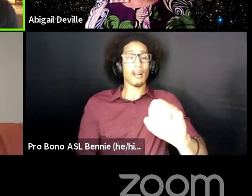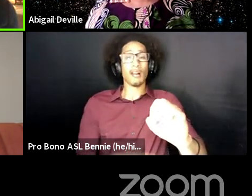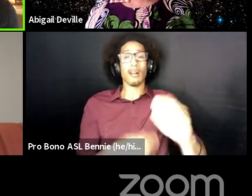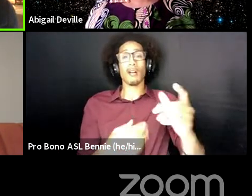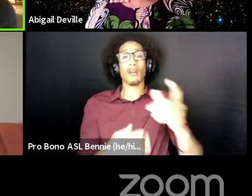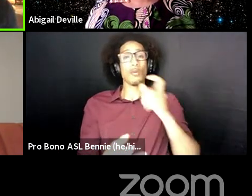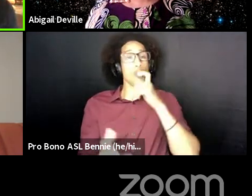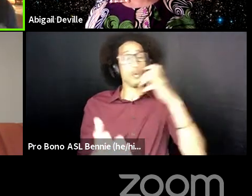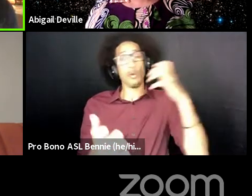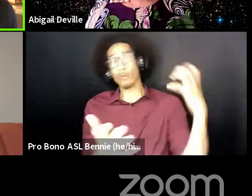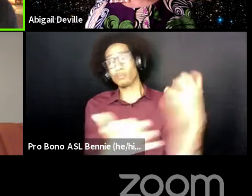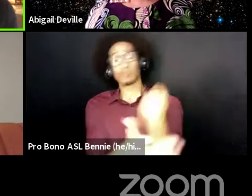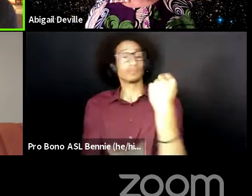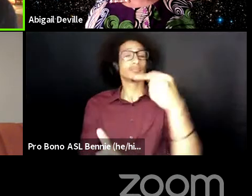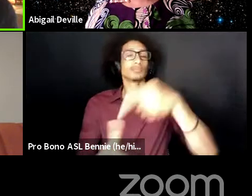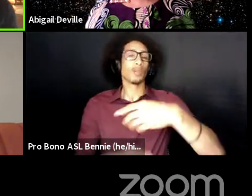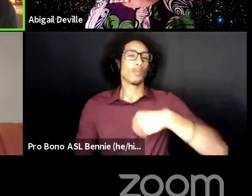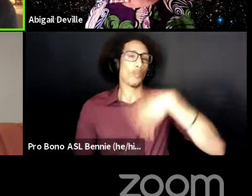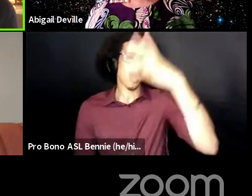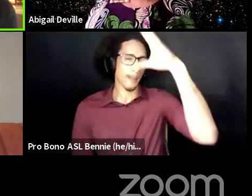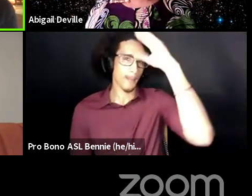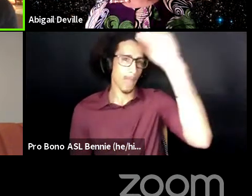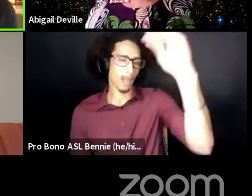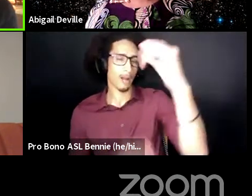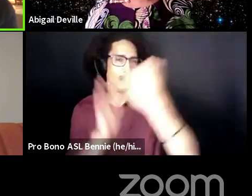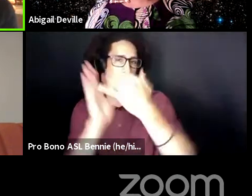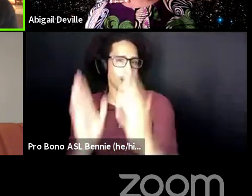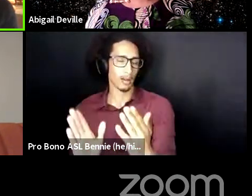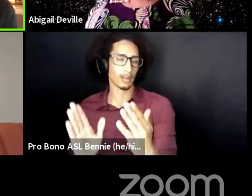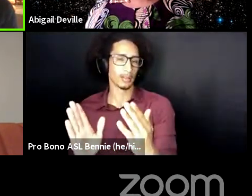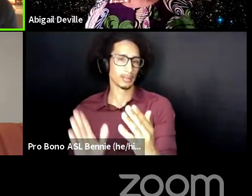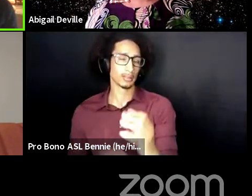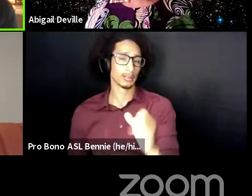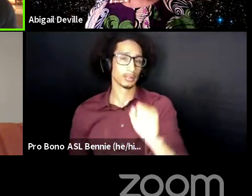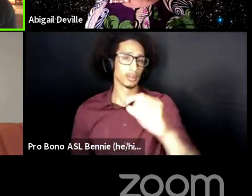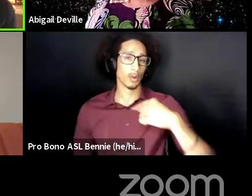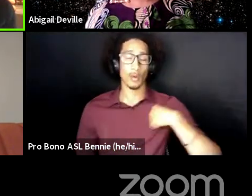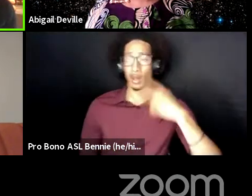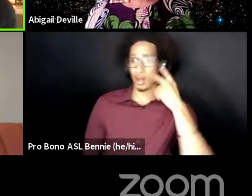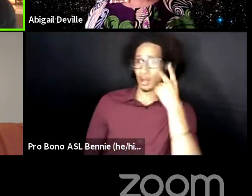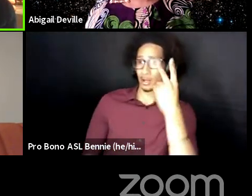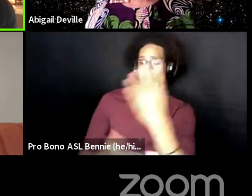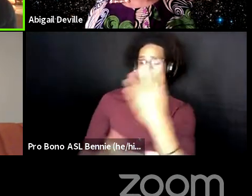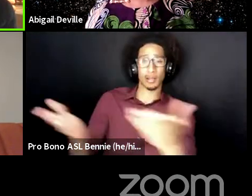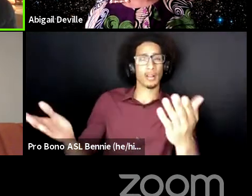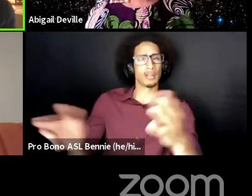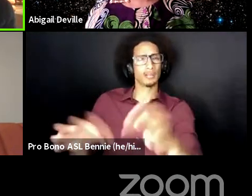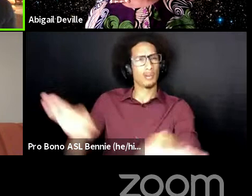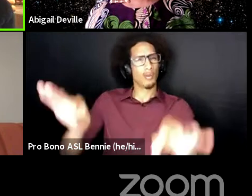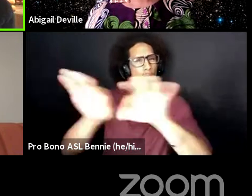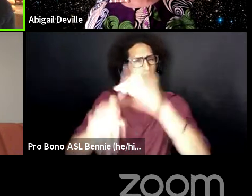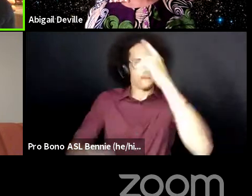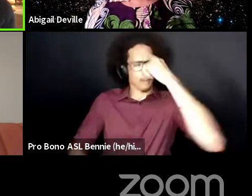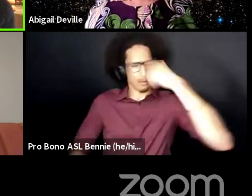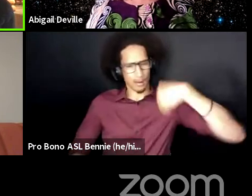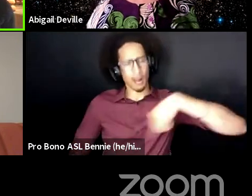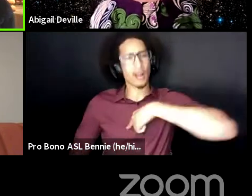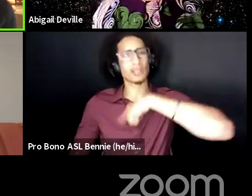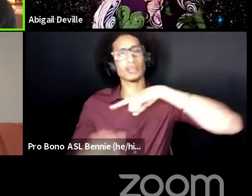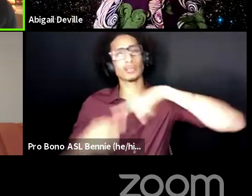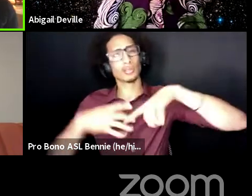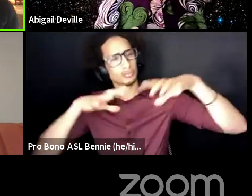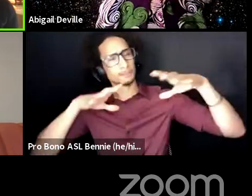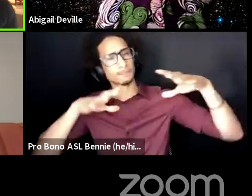that's important to us. It's important to us to show the world, like, we deserve the exact same